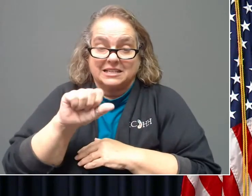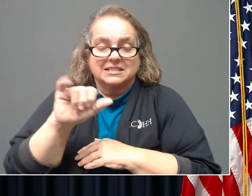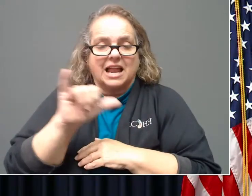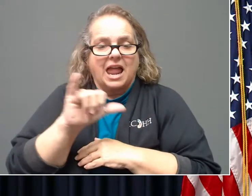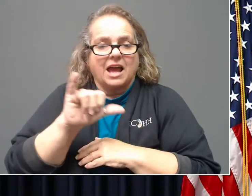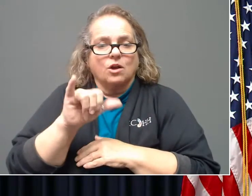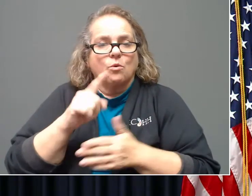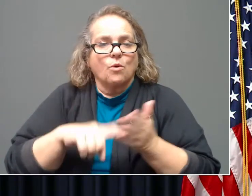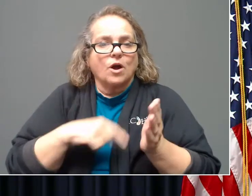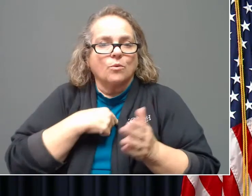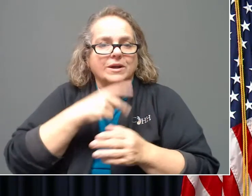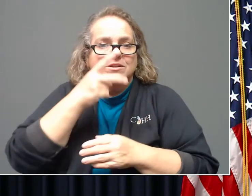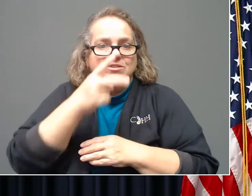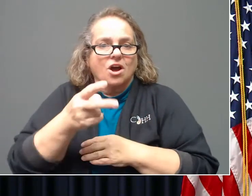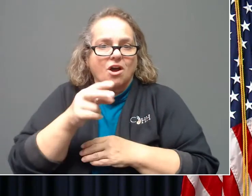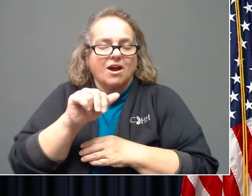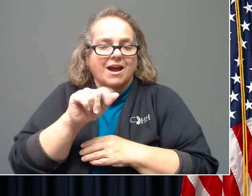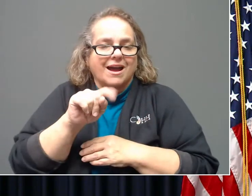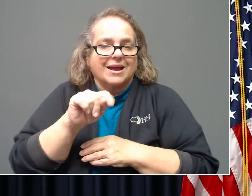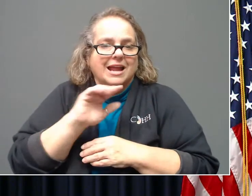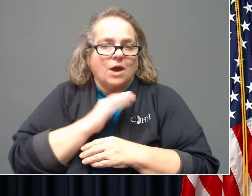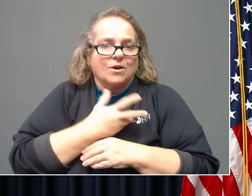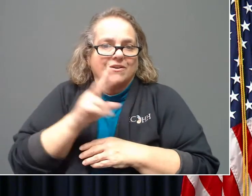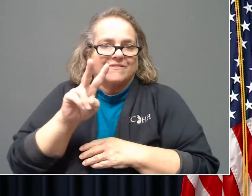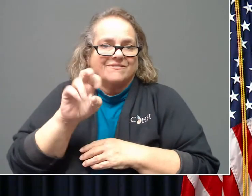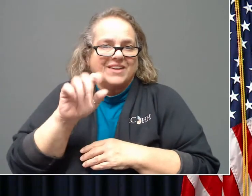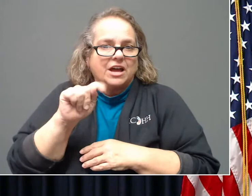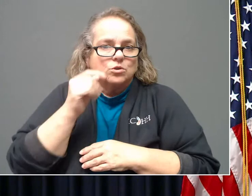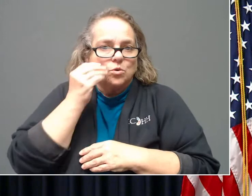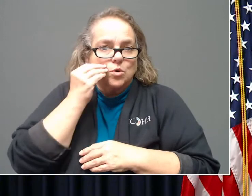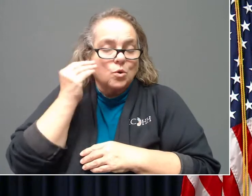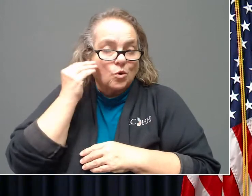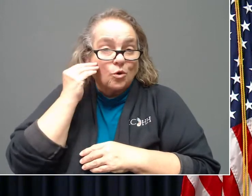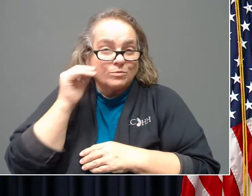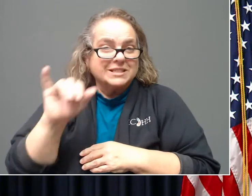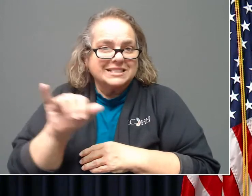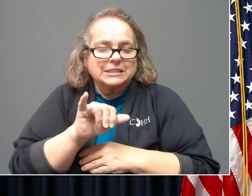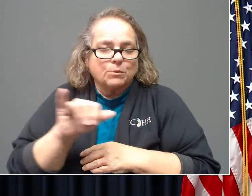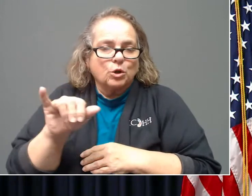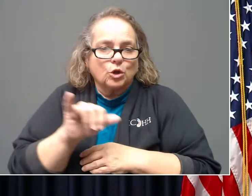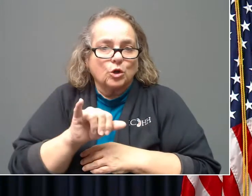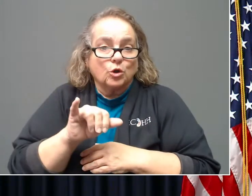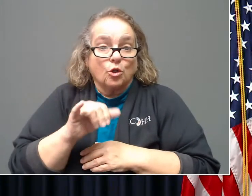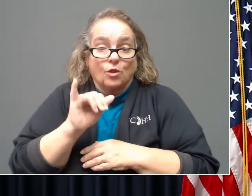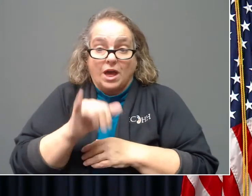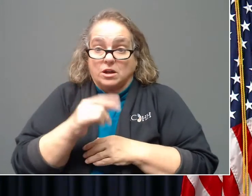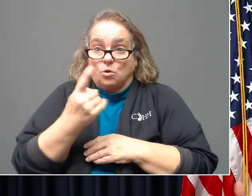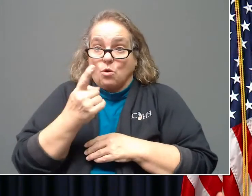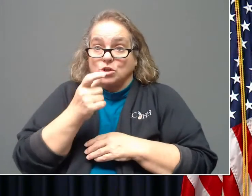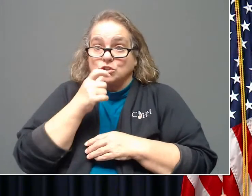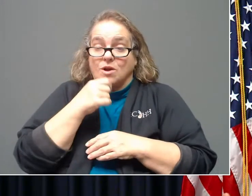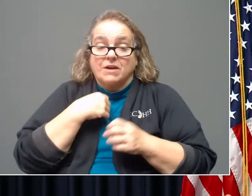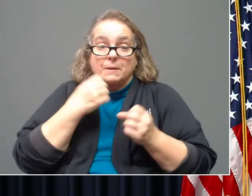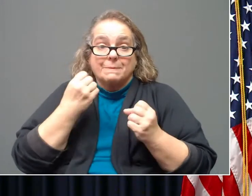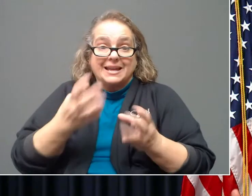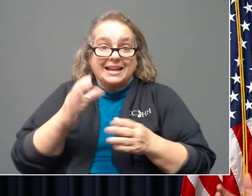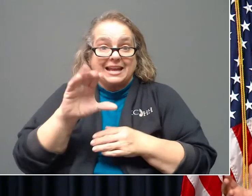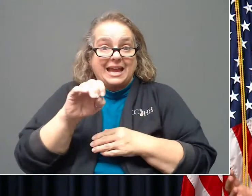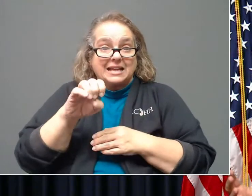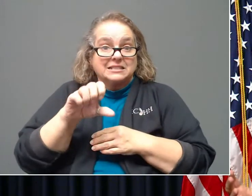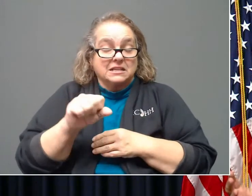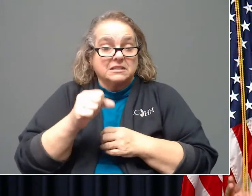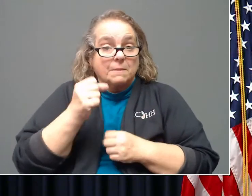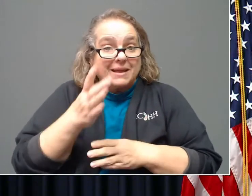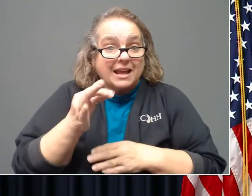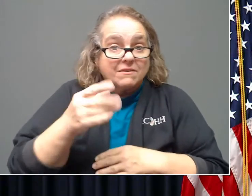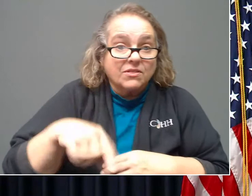our veterans' homes, in that the ones right now that have so many cases, many of them fought off